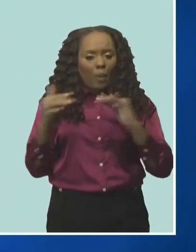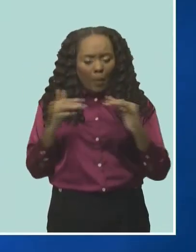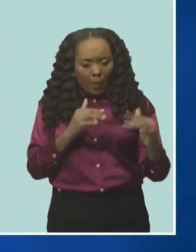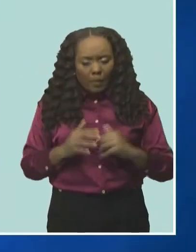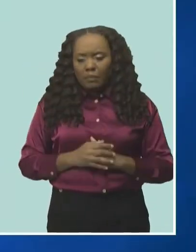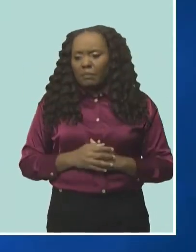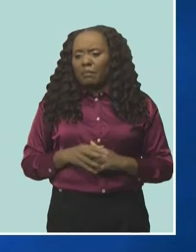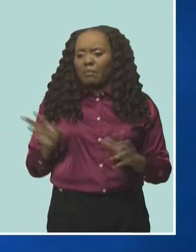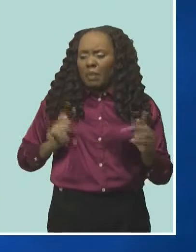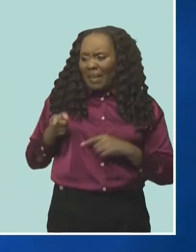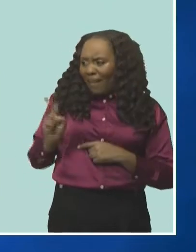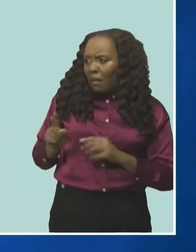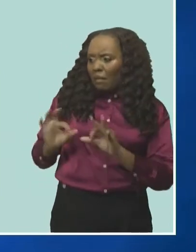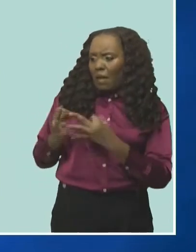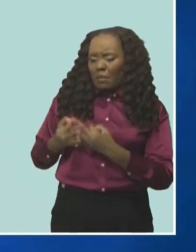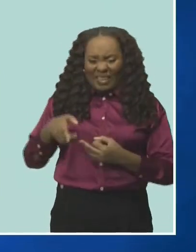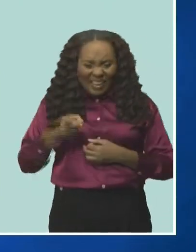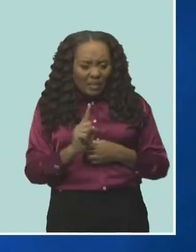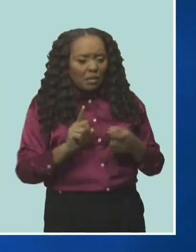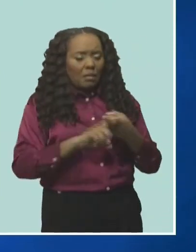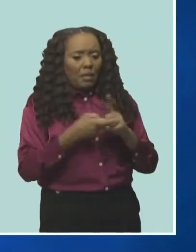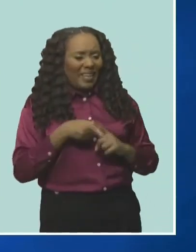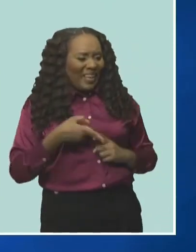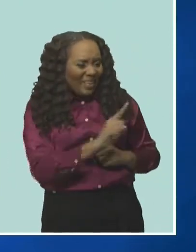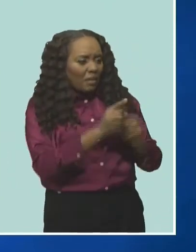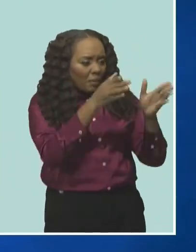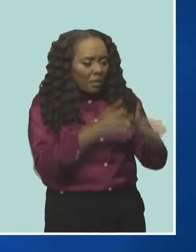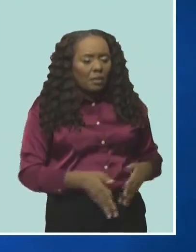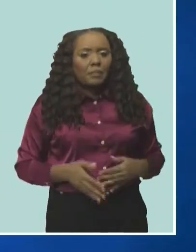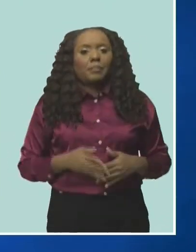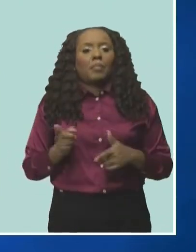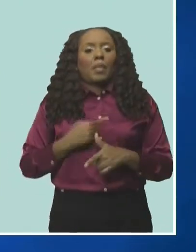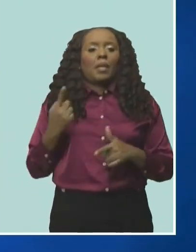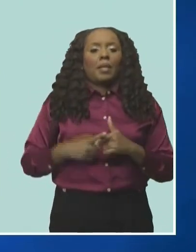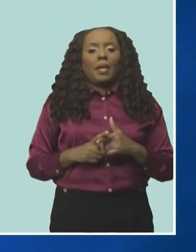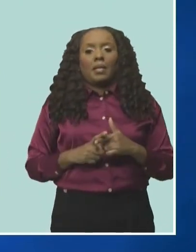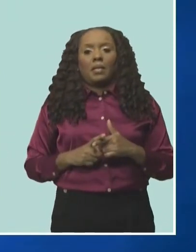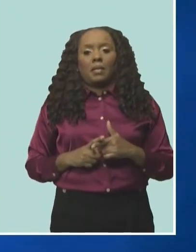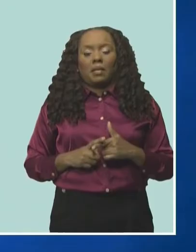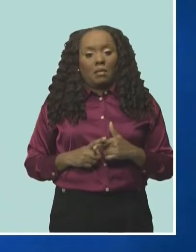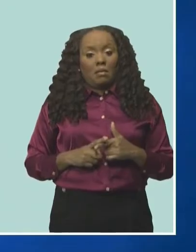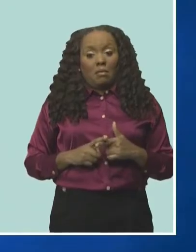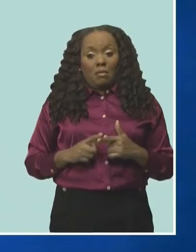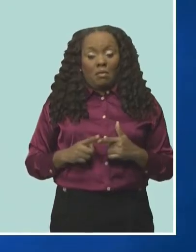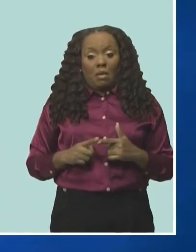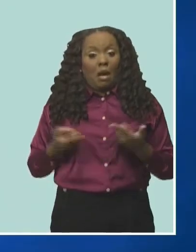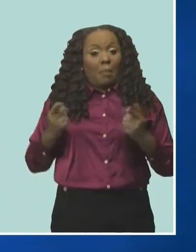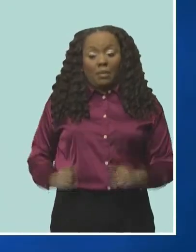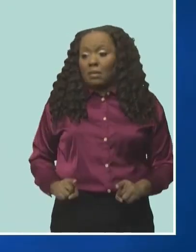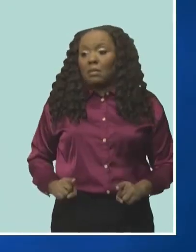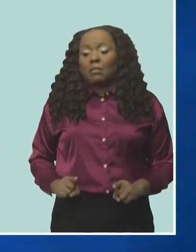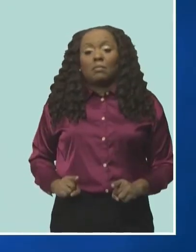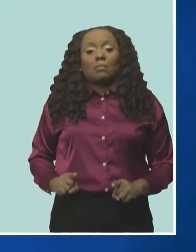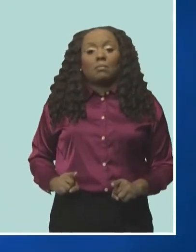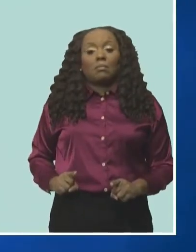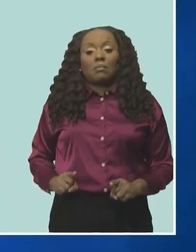about their family, and they escalate it into a physical crime. All of these things have to be addressed. And that was one of the reasons that